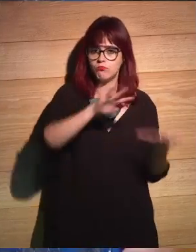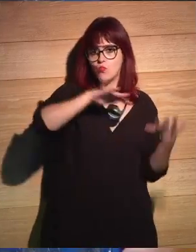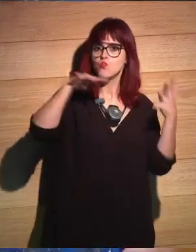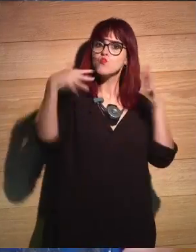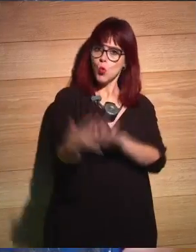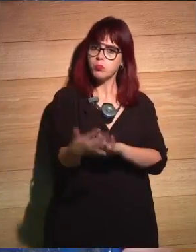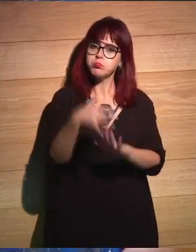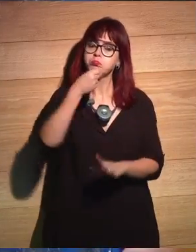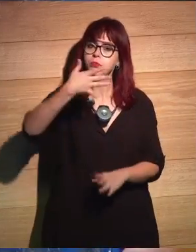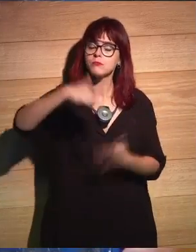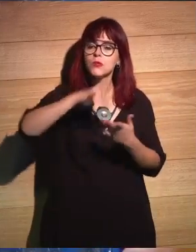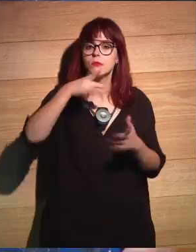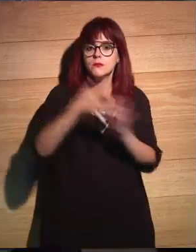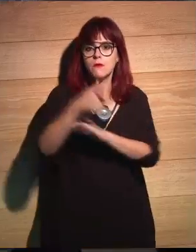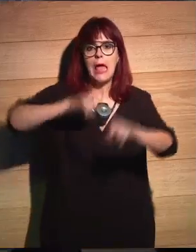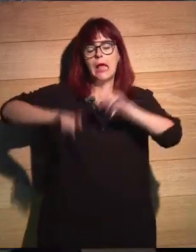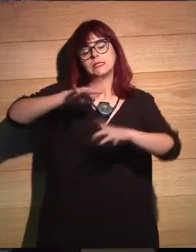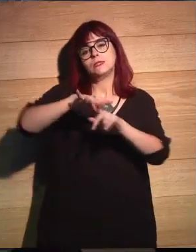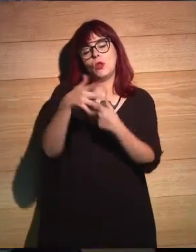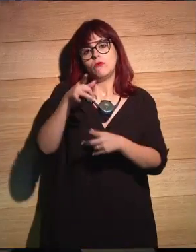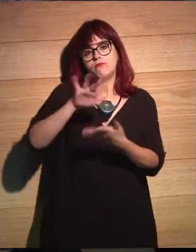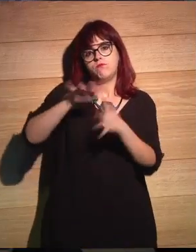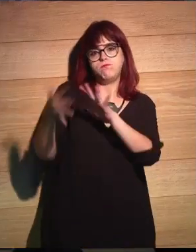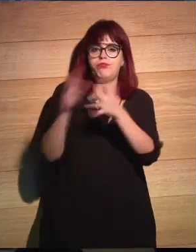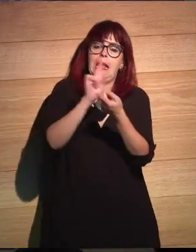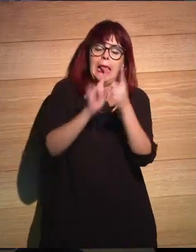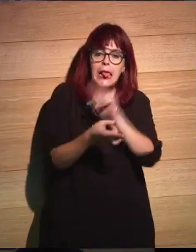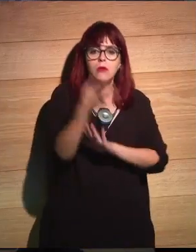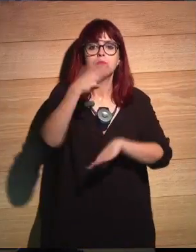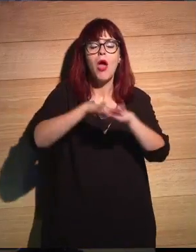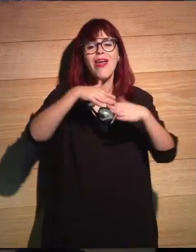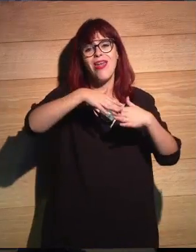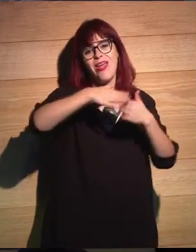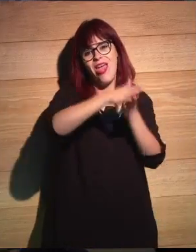that has really changed, and we have